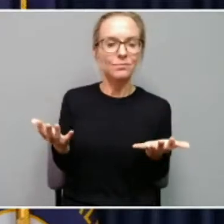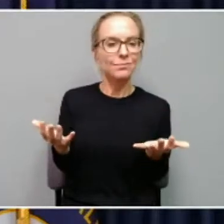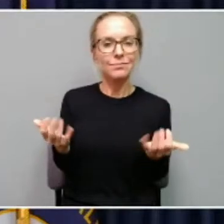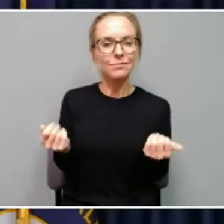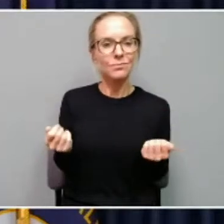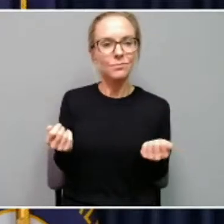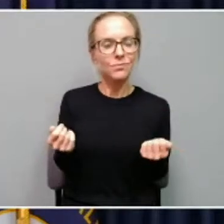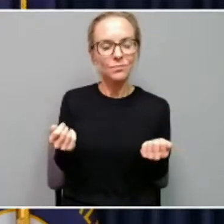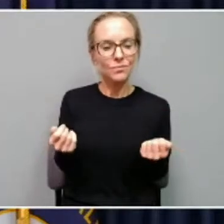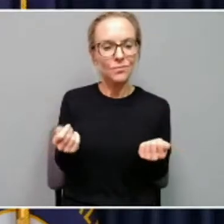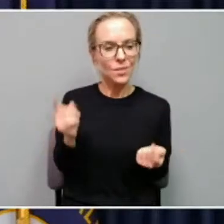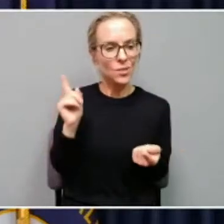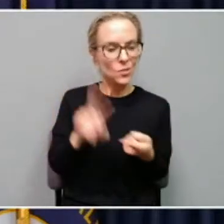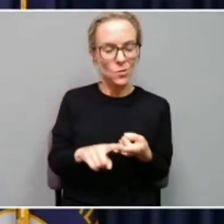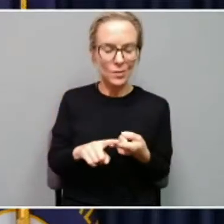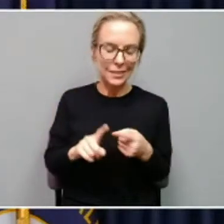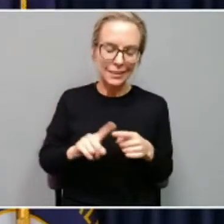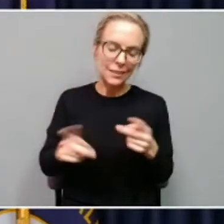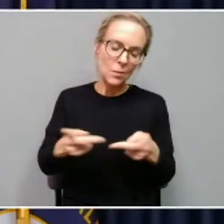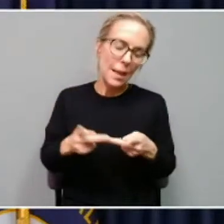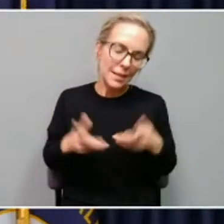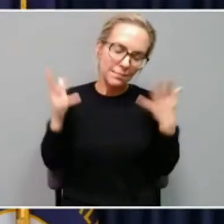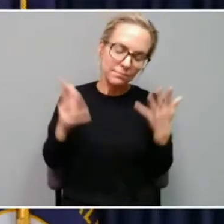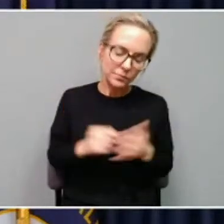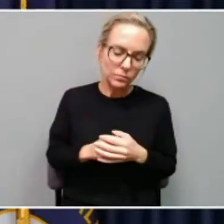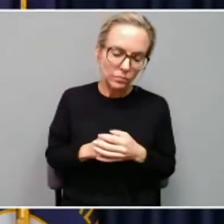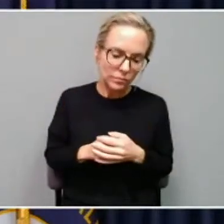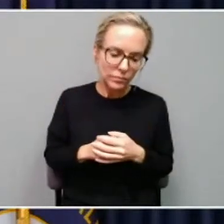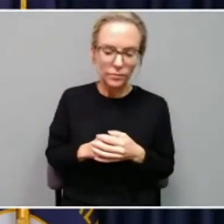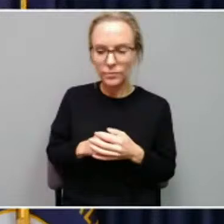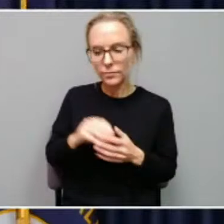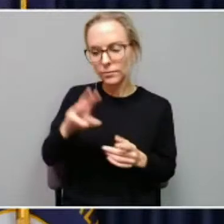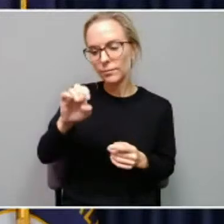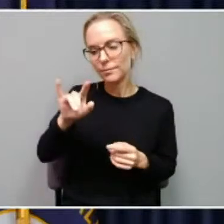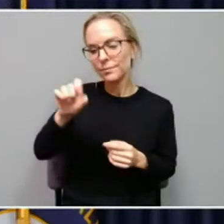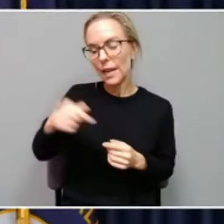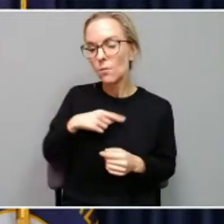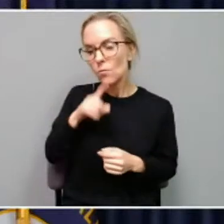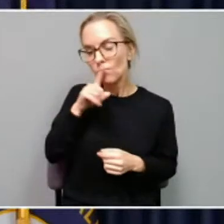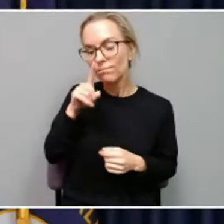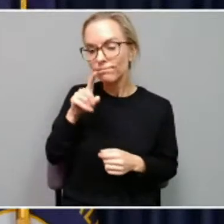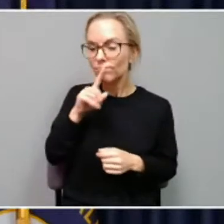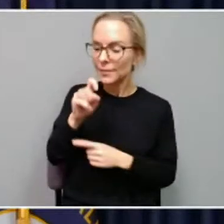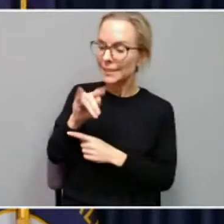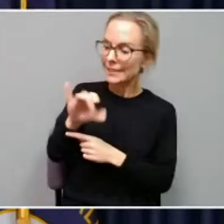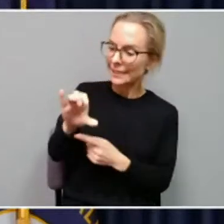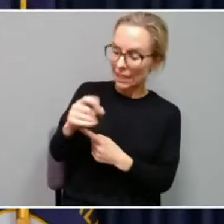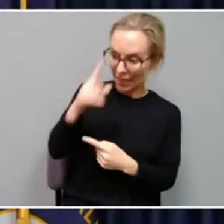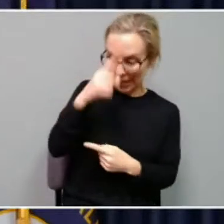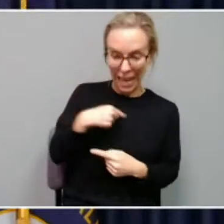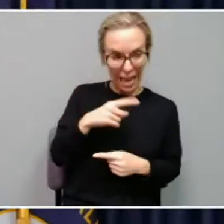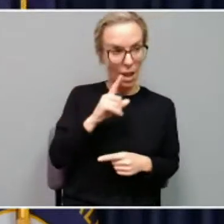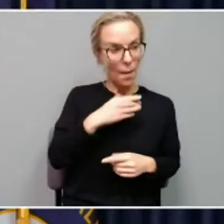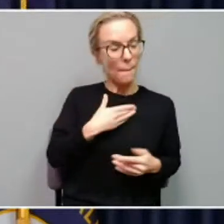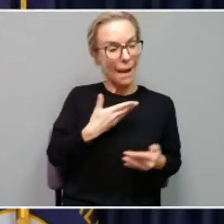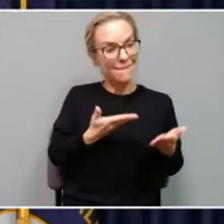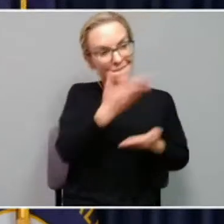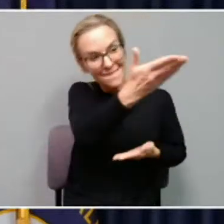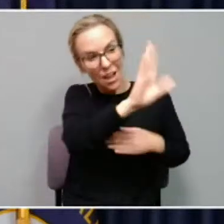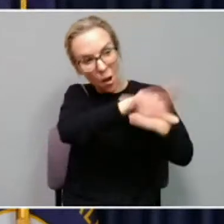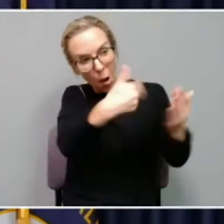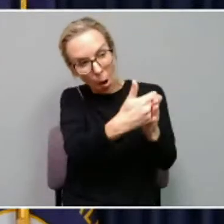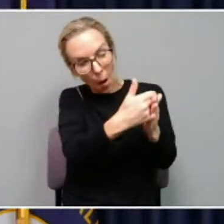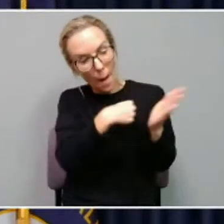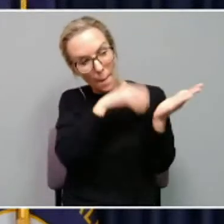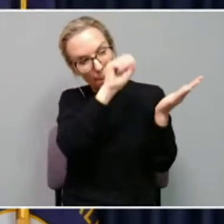to a different place. But Melissa, I'm realistic. I know I'm not going to get all the tools that I think we need, but I'll